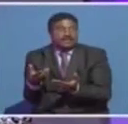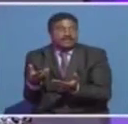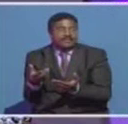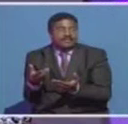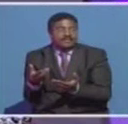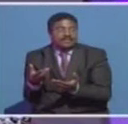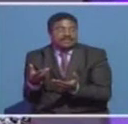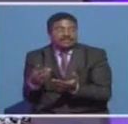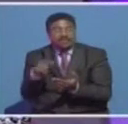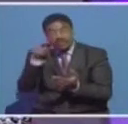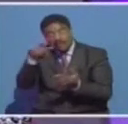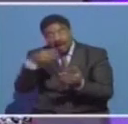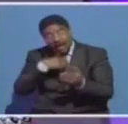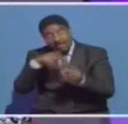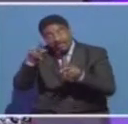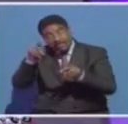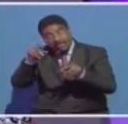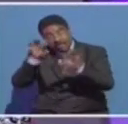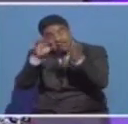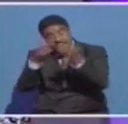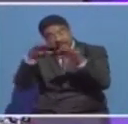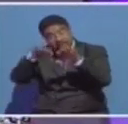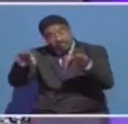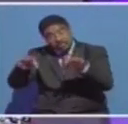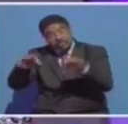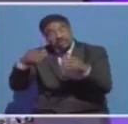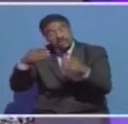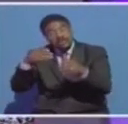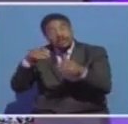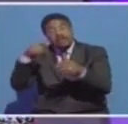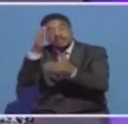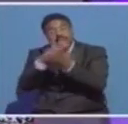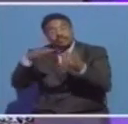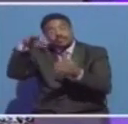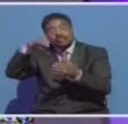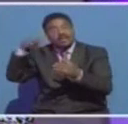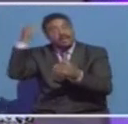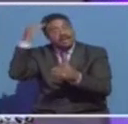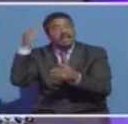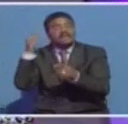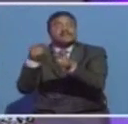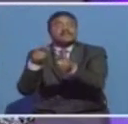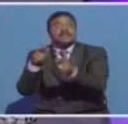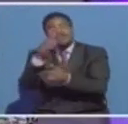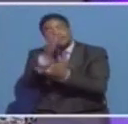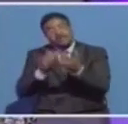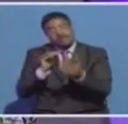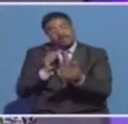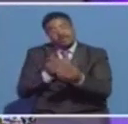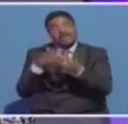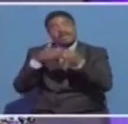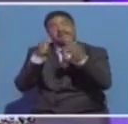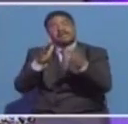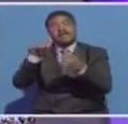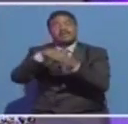child-led household, child-headed? Is it female-headed? Is it people with different abilities who cannot go into